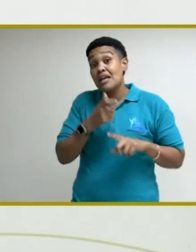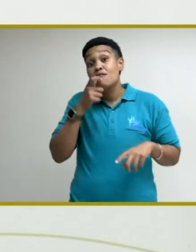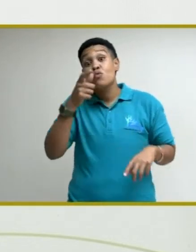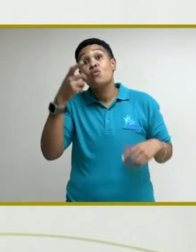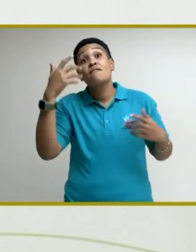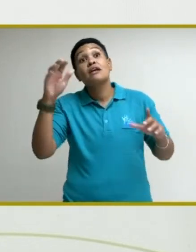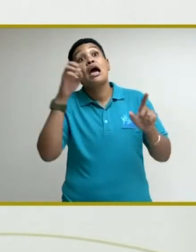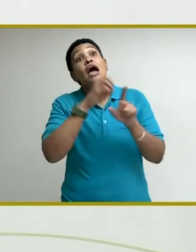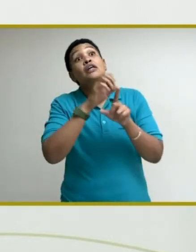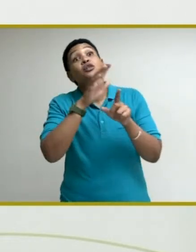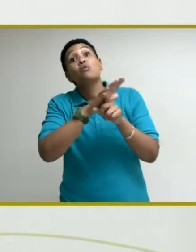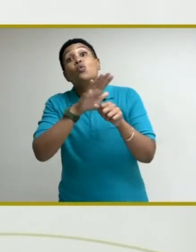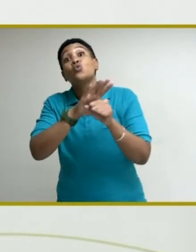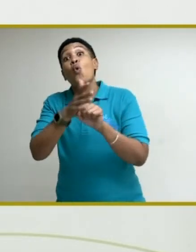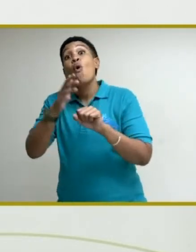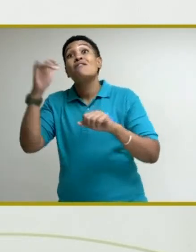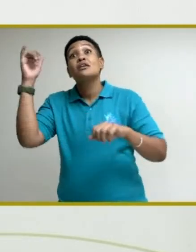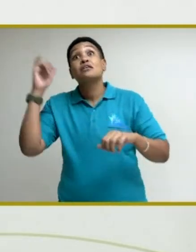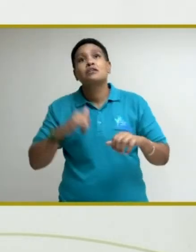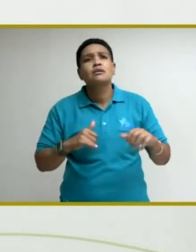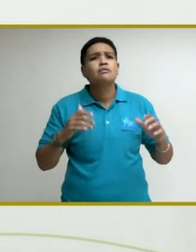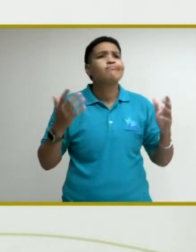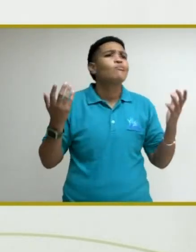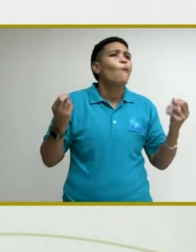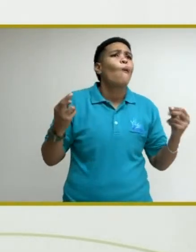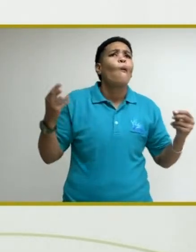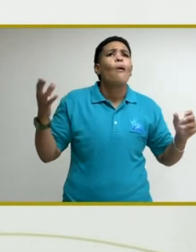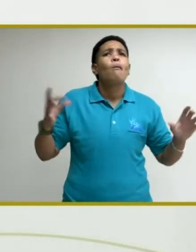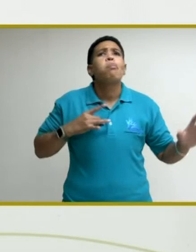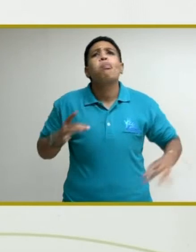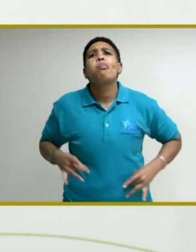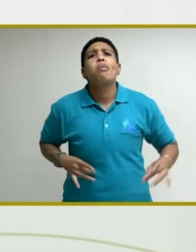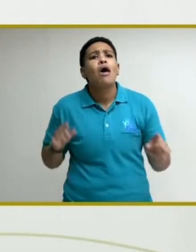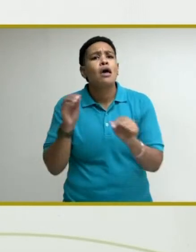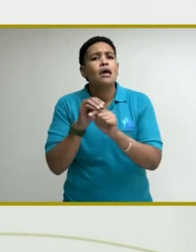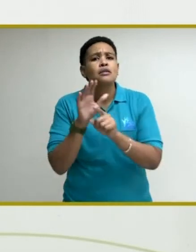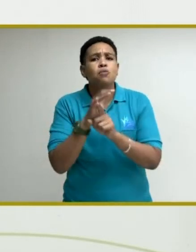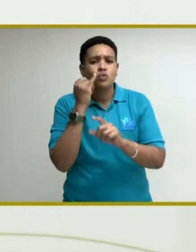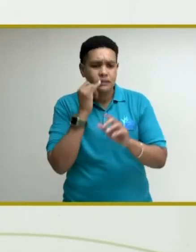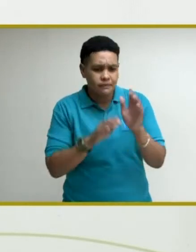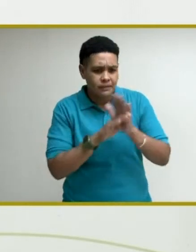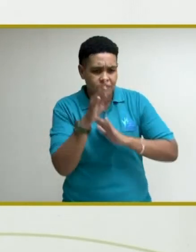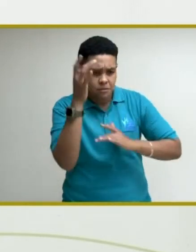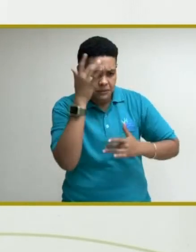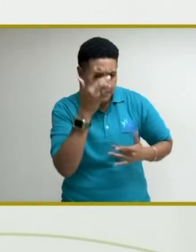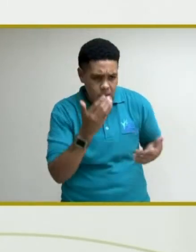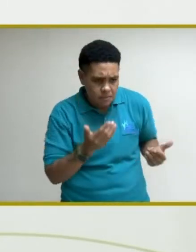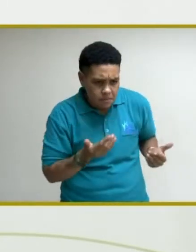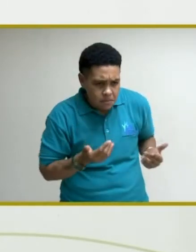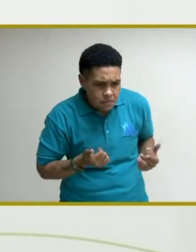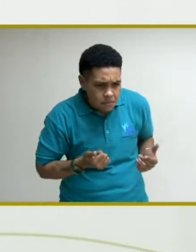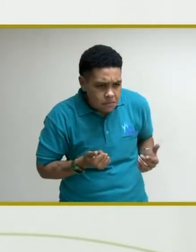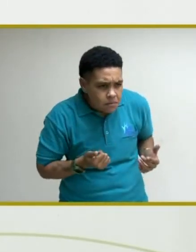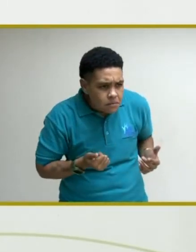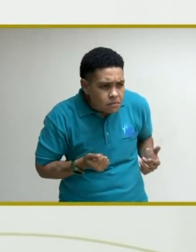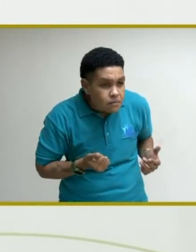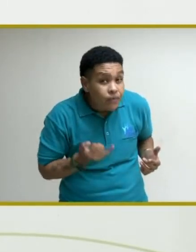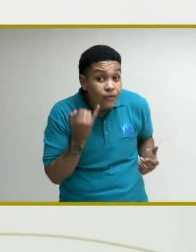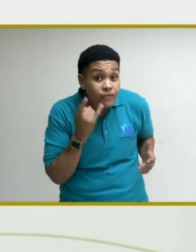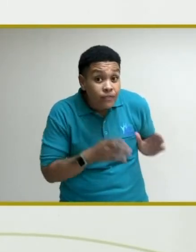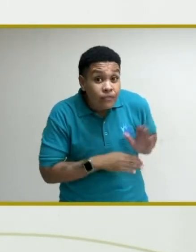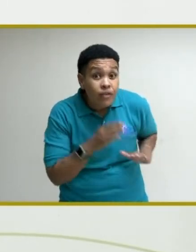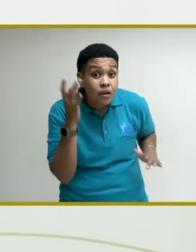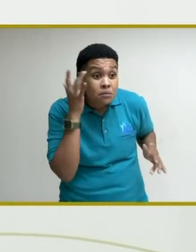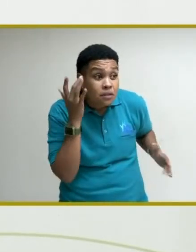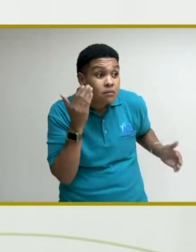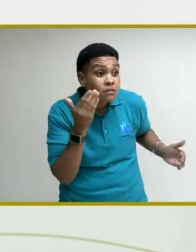been exposed to COVID-19, if they do develop symptoms. And if they develop symptoms,